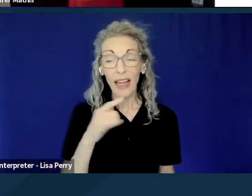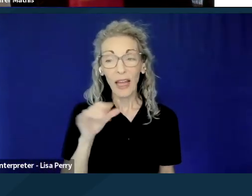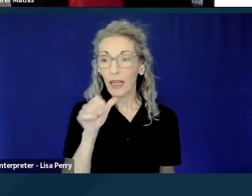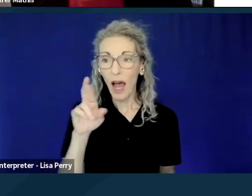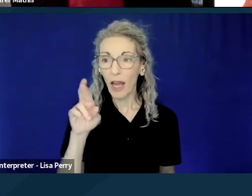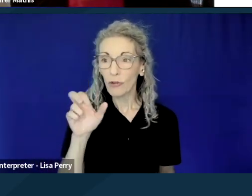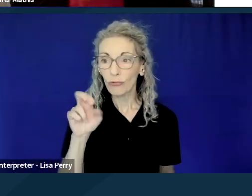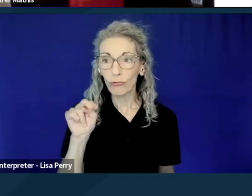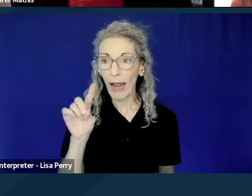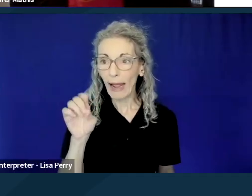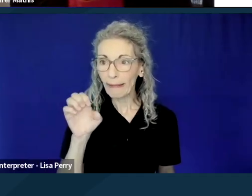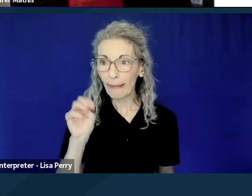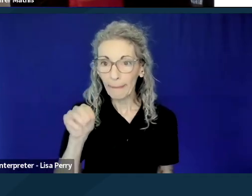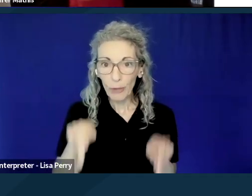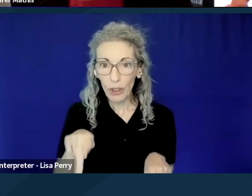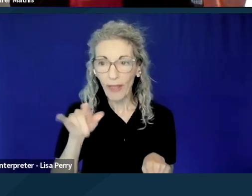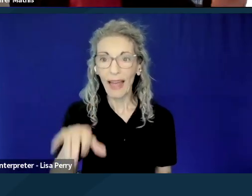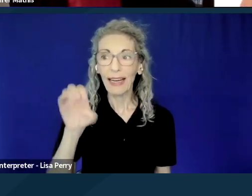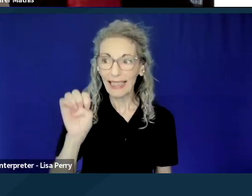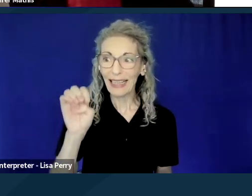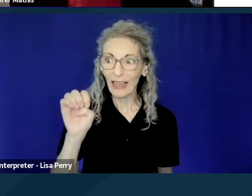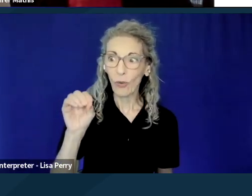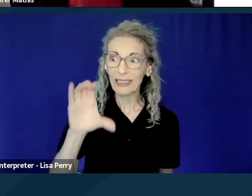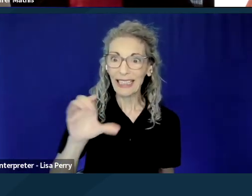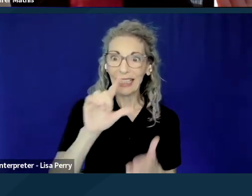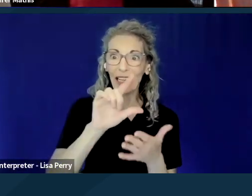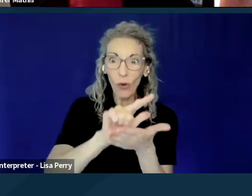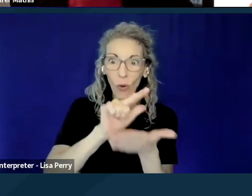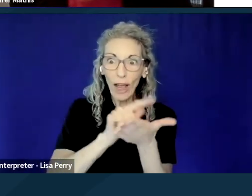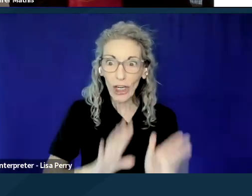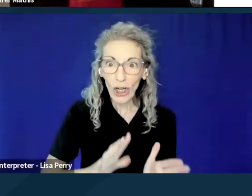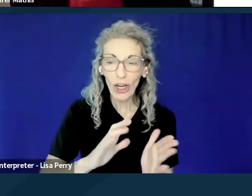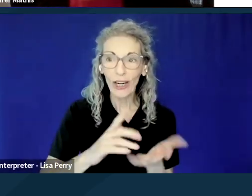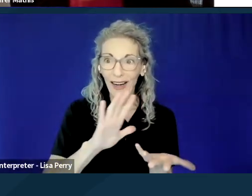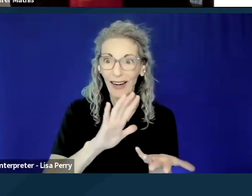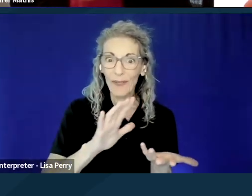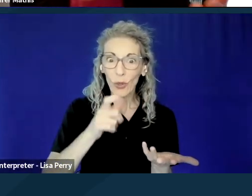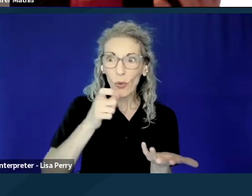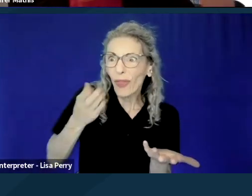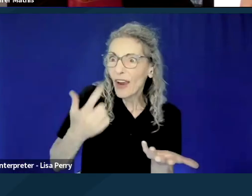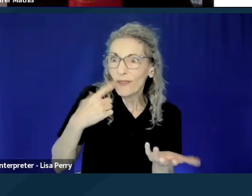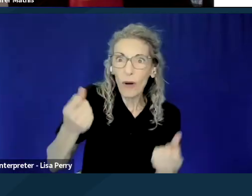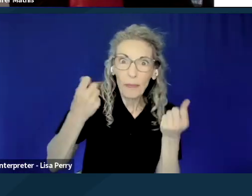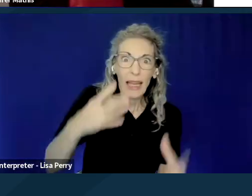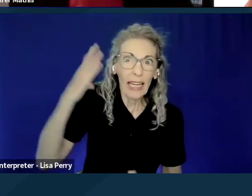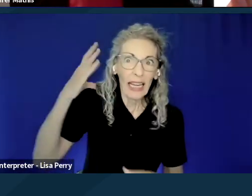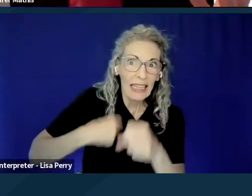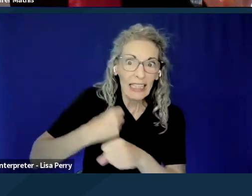legal counsel who had been there for decades and basically played a leading role in every part of that agency